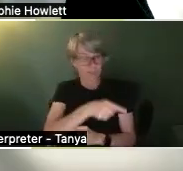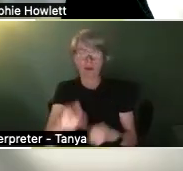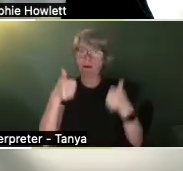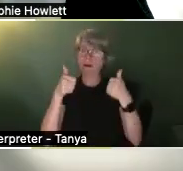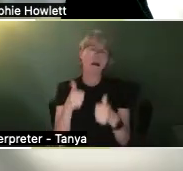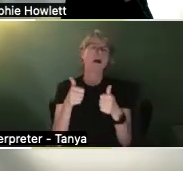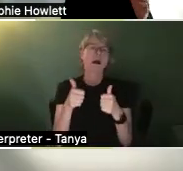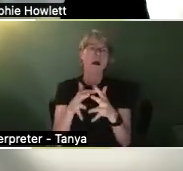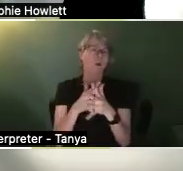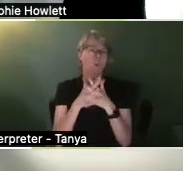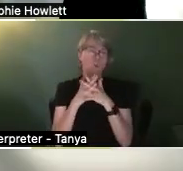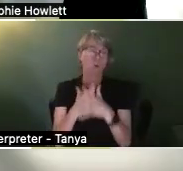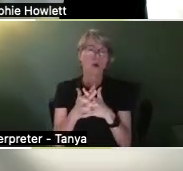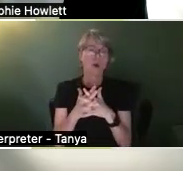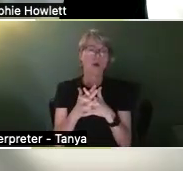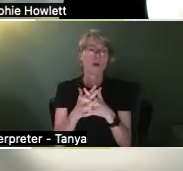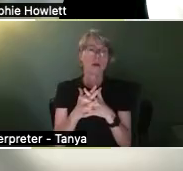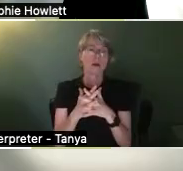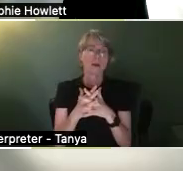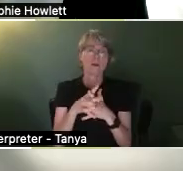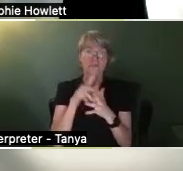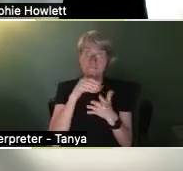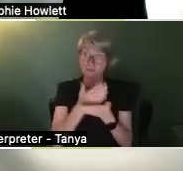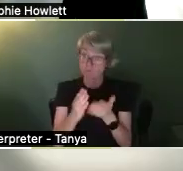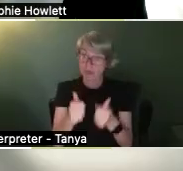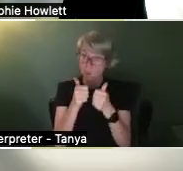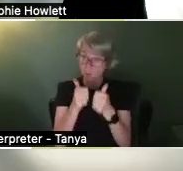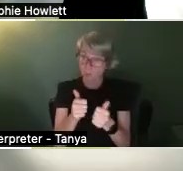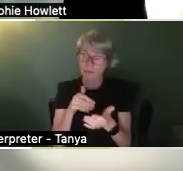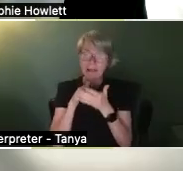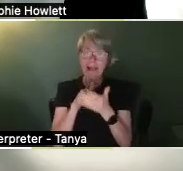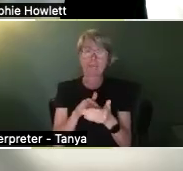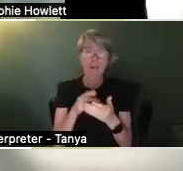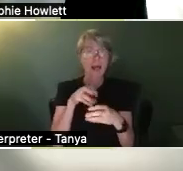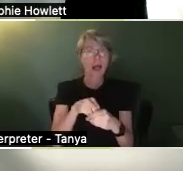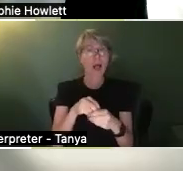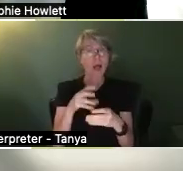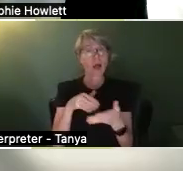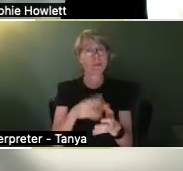People found the modules really clear and inclusive.